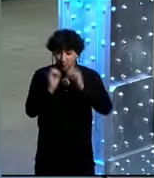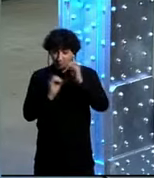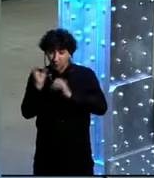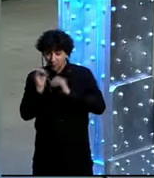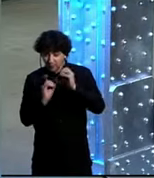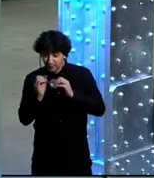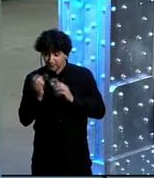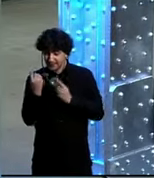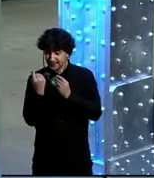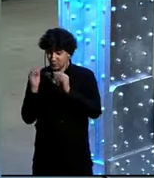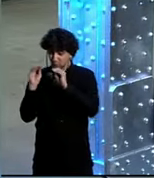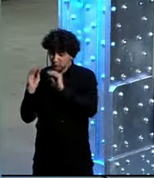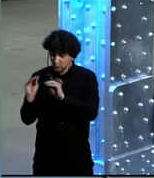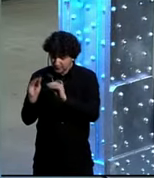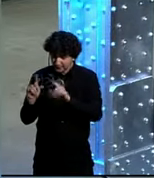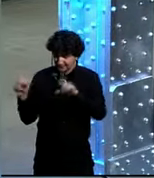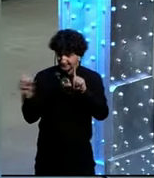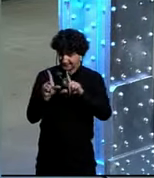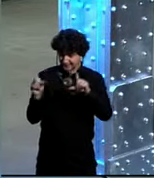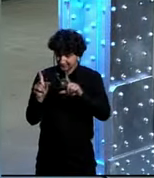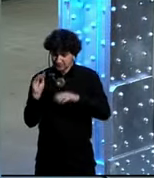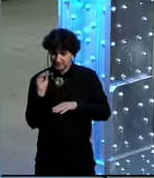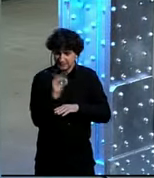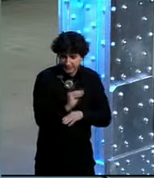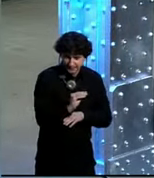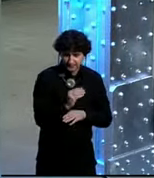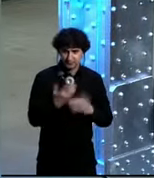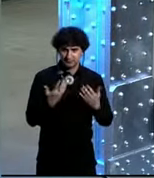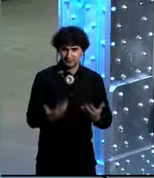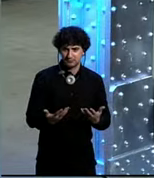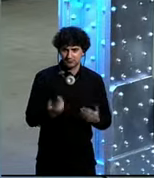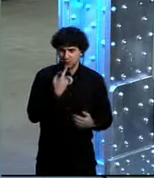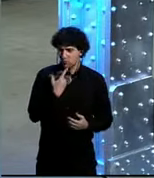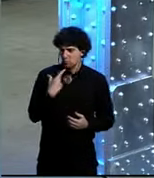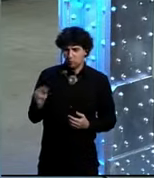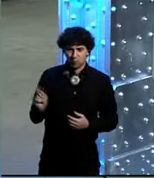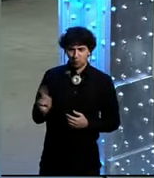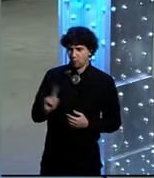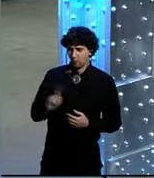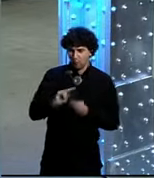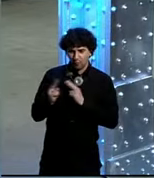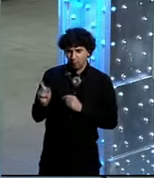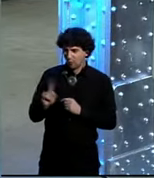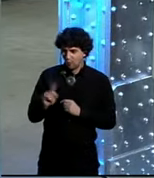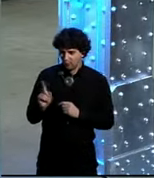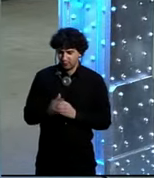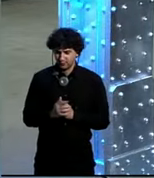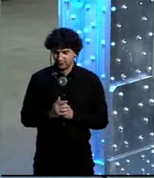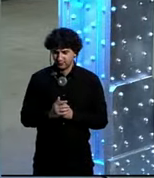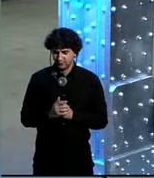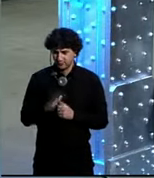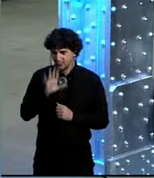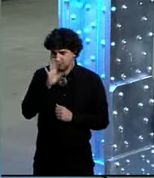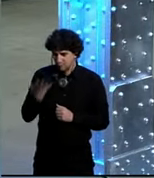money into online. So everyone was like, "Oh no, he's eating our lunch." That's serious,